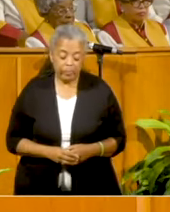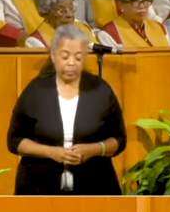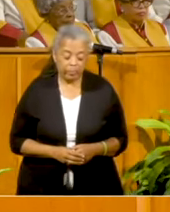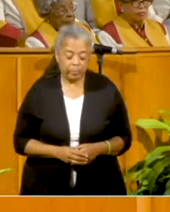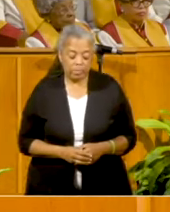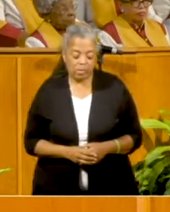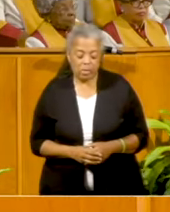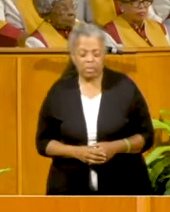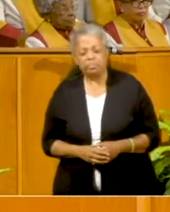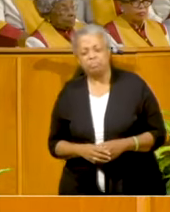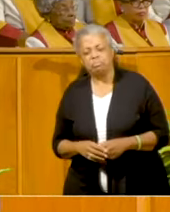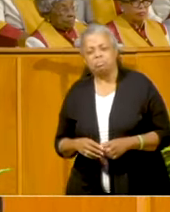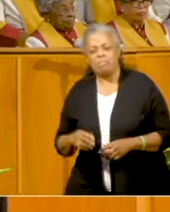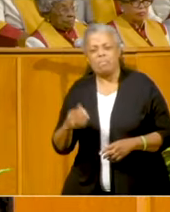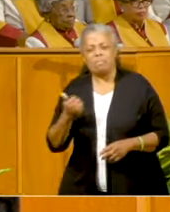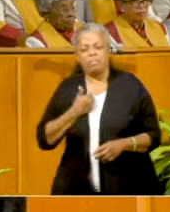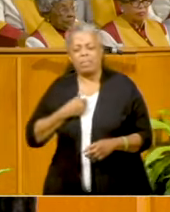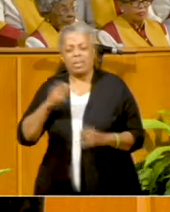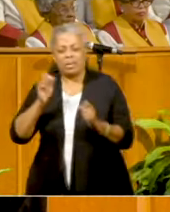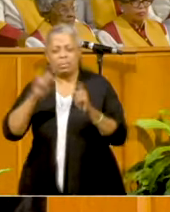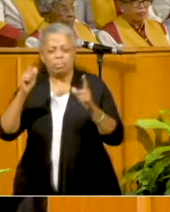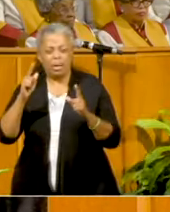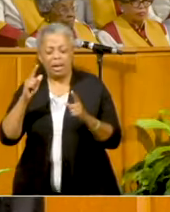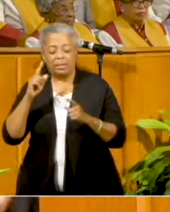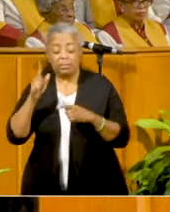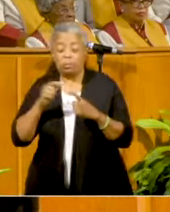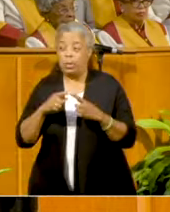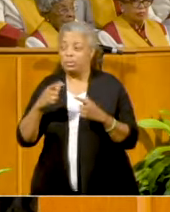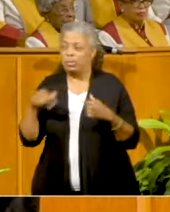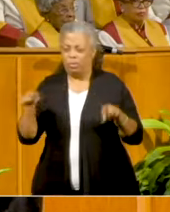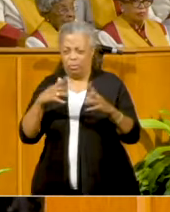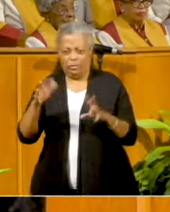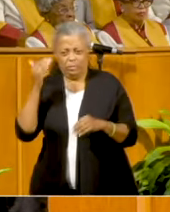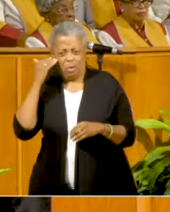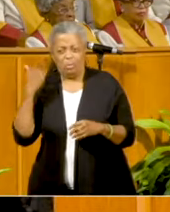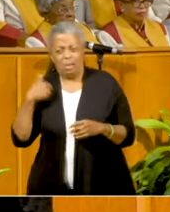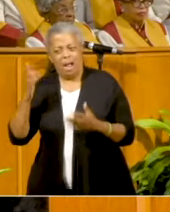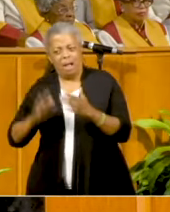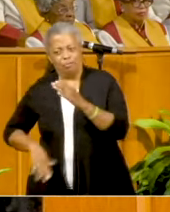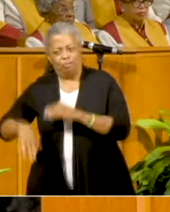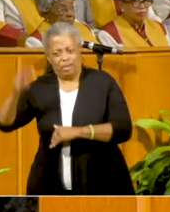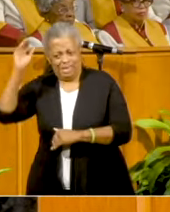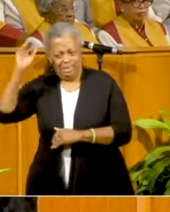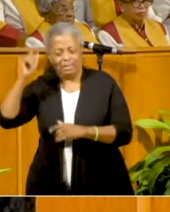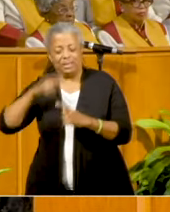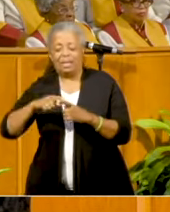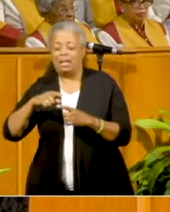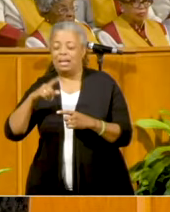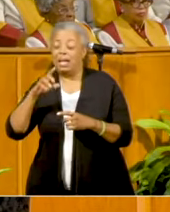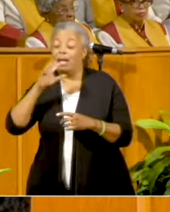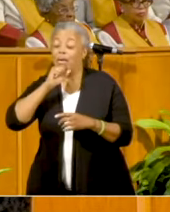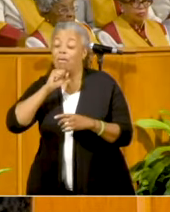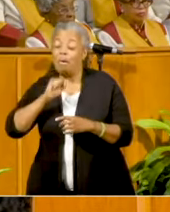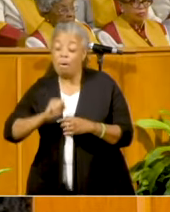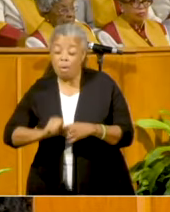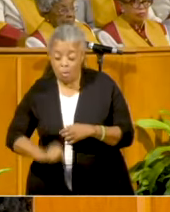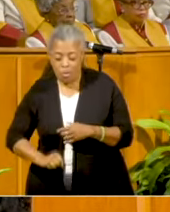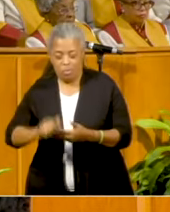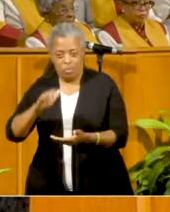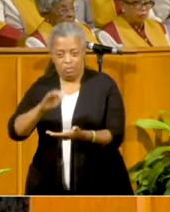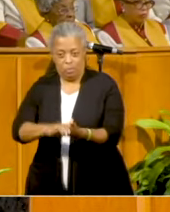I was surprised to find this out because, as you all know, I was raised in an old